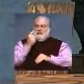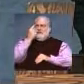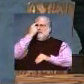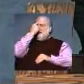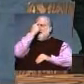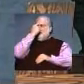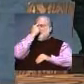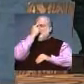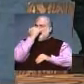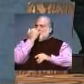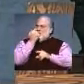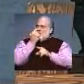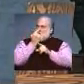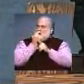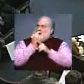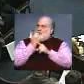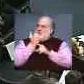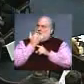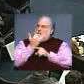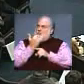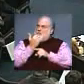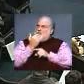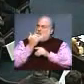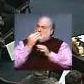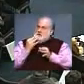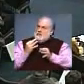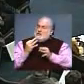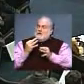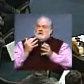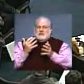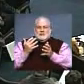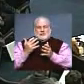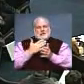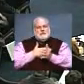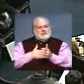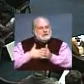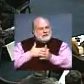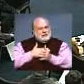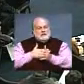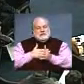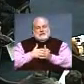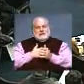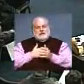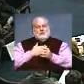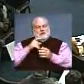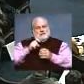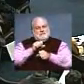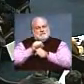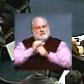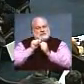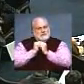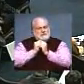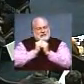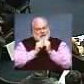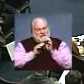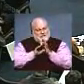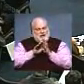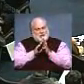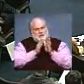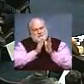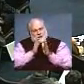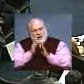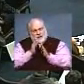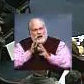that. So I urge you all to think about the moratorium. Let's all work together as a community, develop a plan for South Bowman that